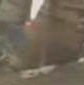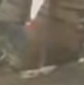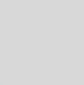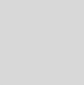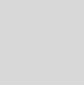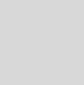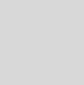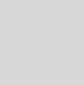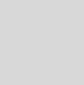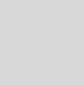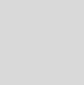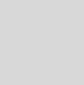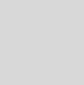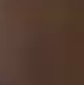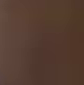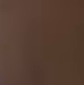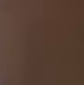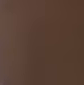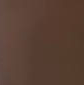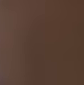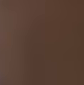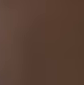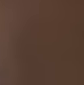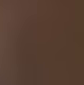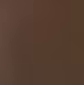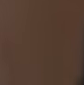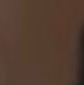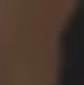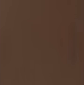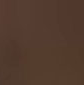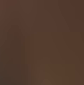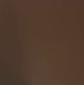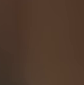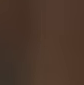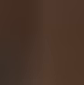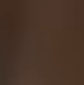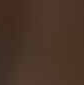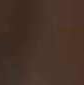Where's your mask? You know what? 10 things to remember when you're by